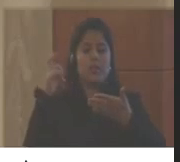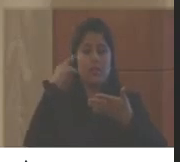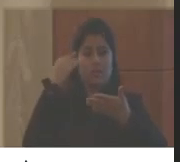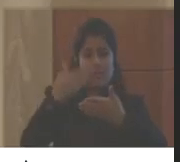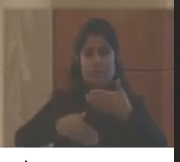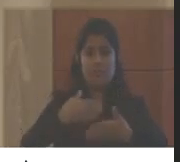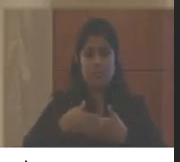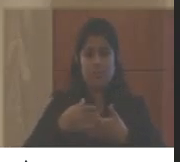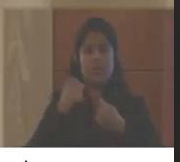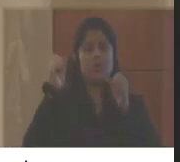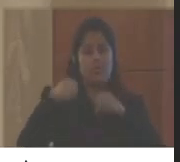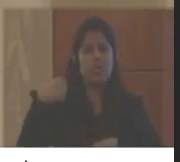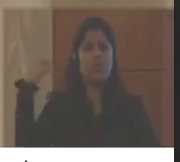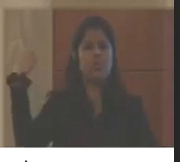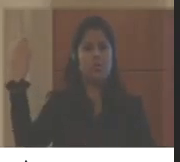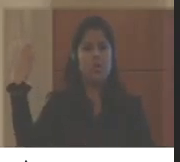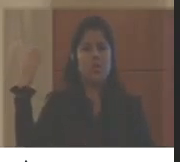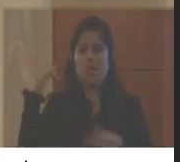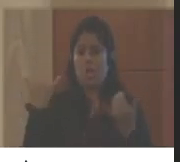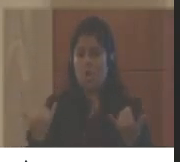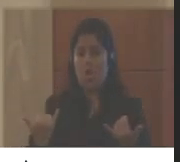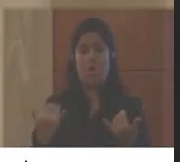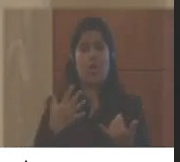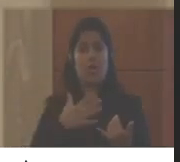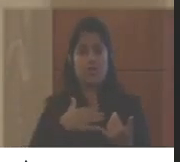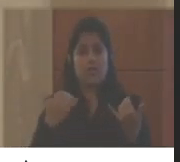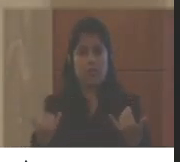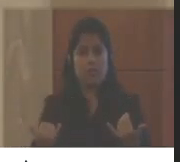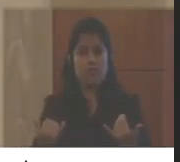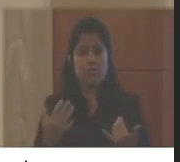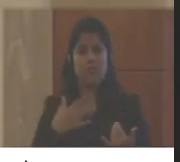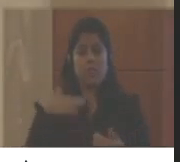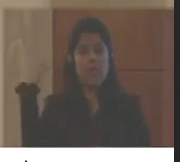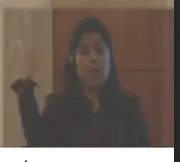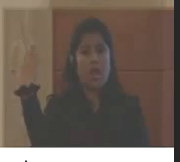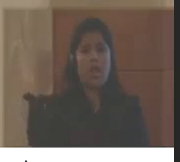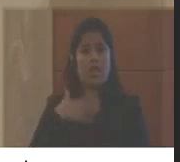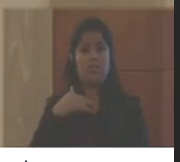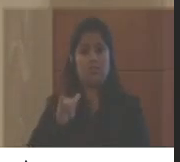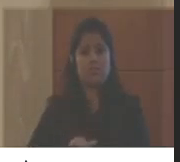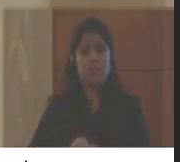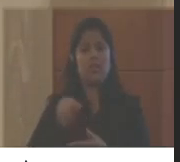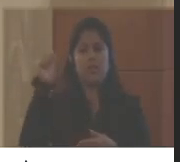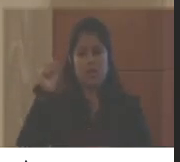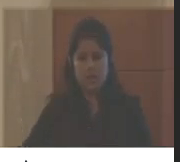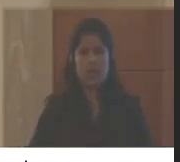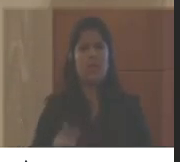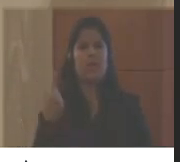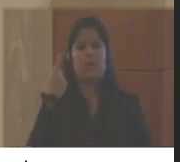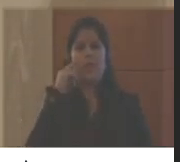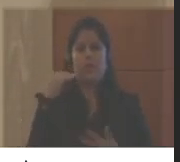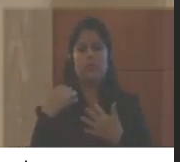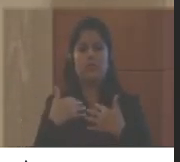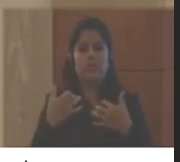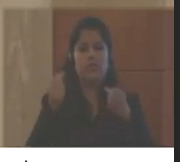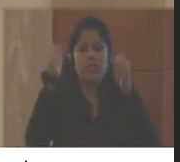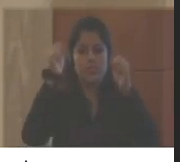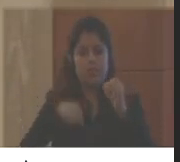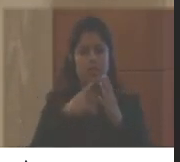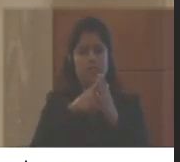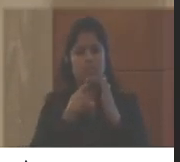because in many opportunities the three things get combined. But when you have a norm, then we continue to generate risks. Today, under this